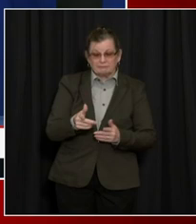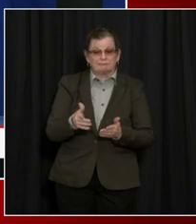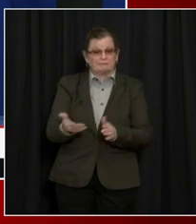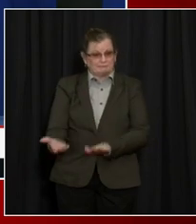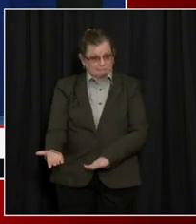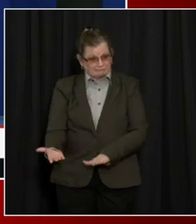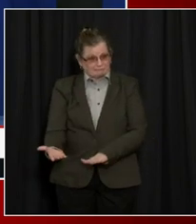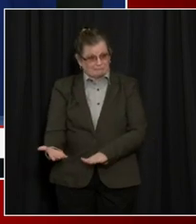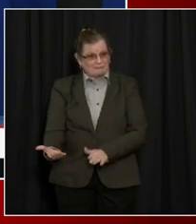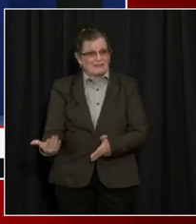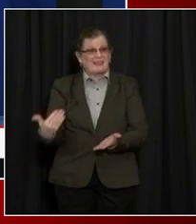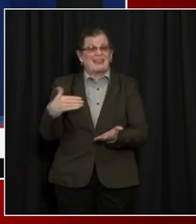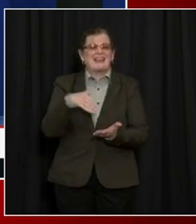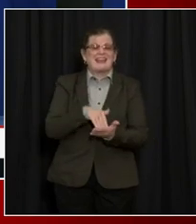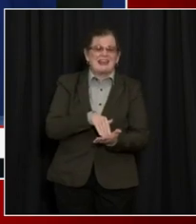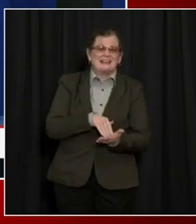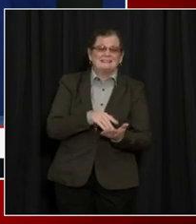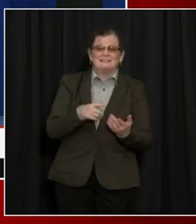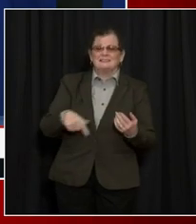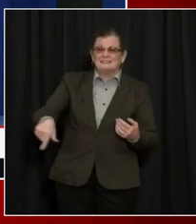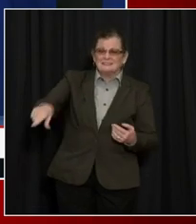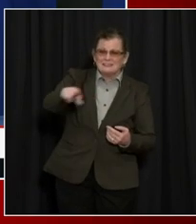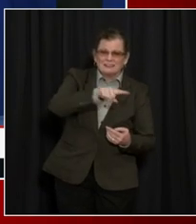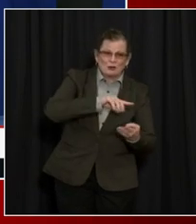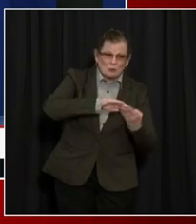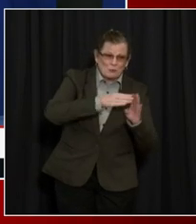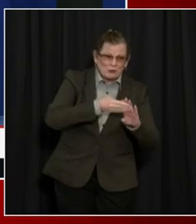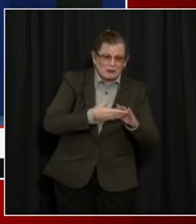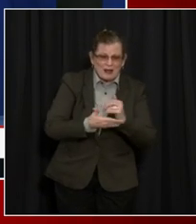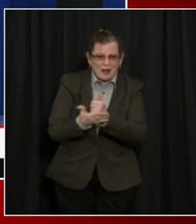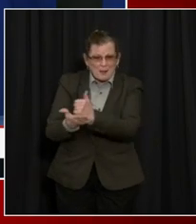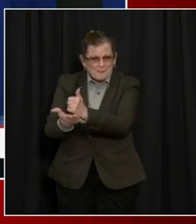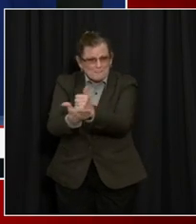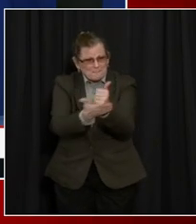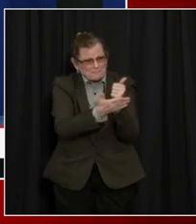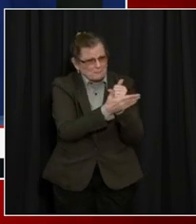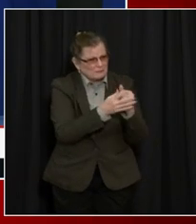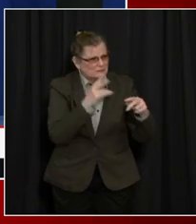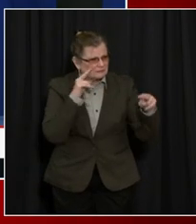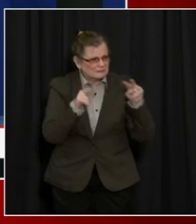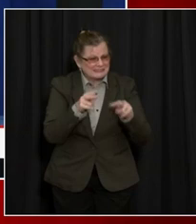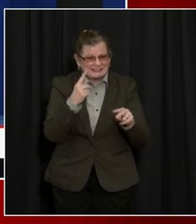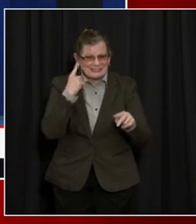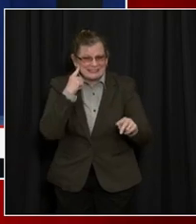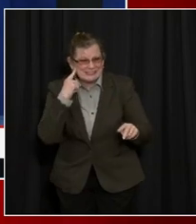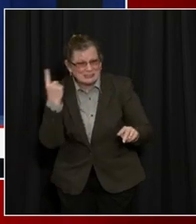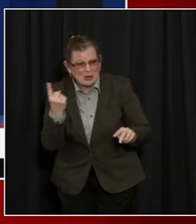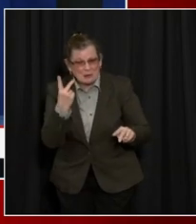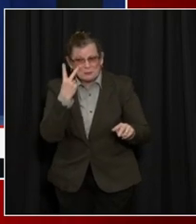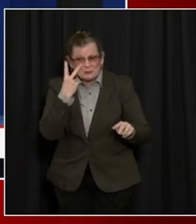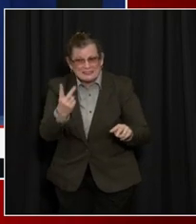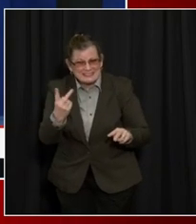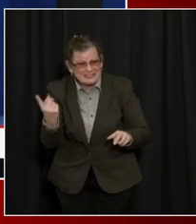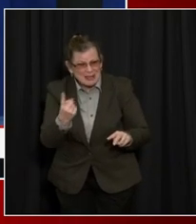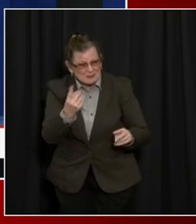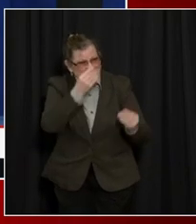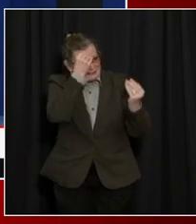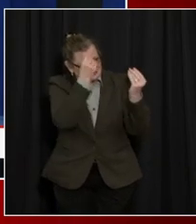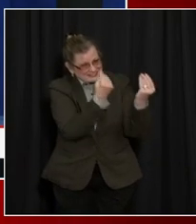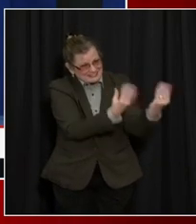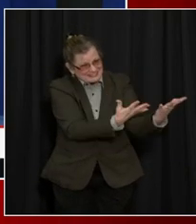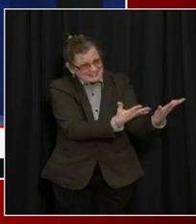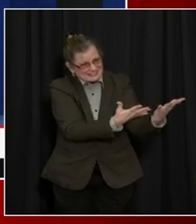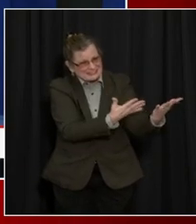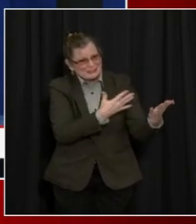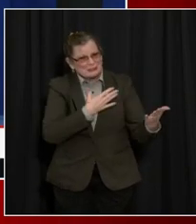identifying the individual responsible for this murder. We believe that an argument preceded this event, and